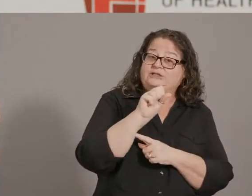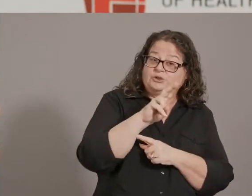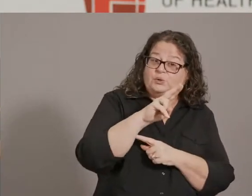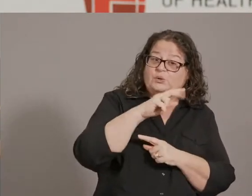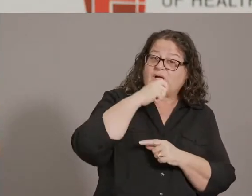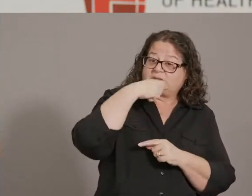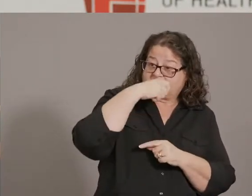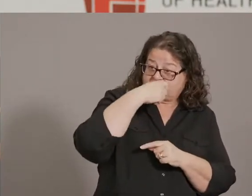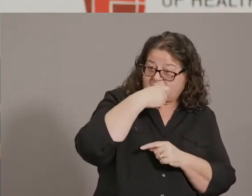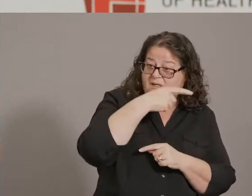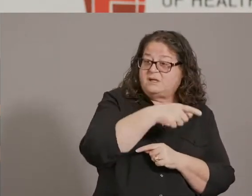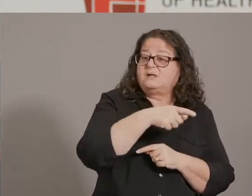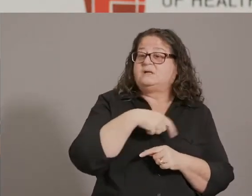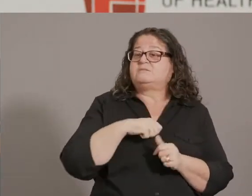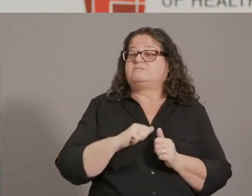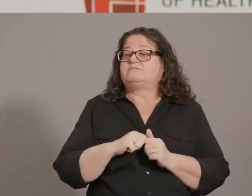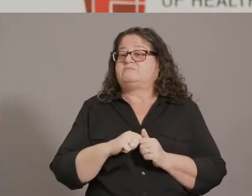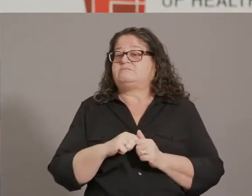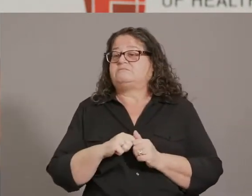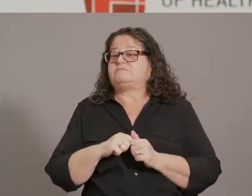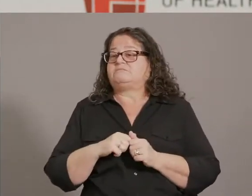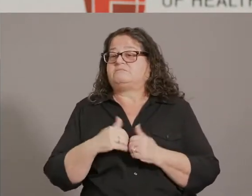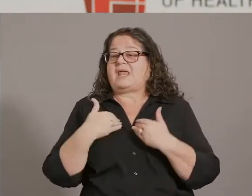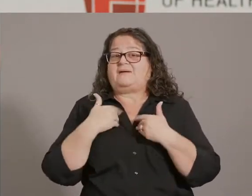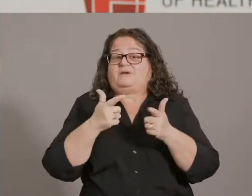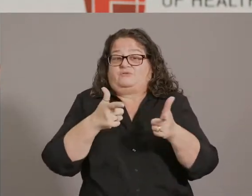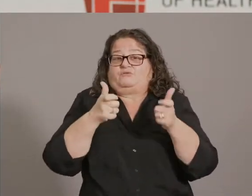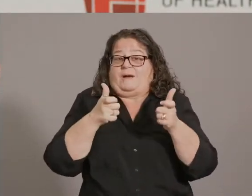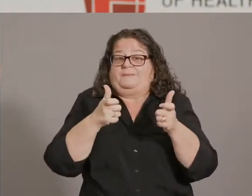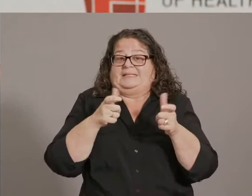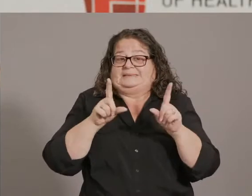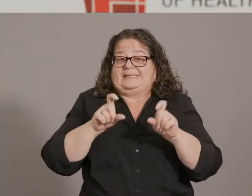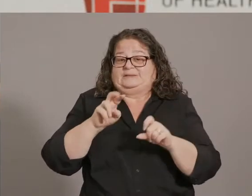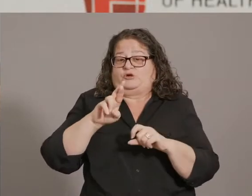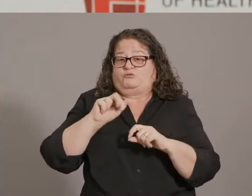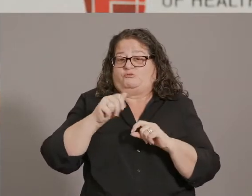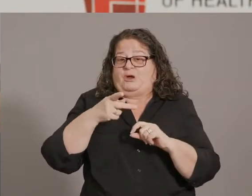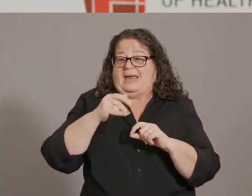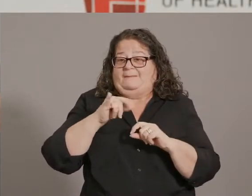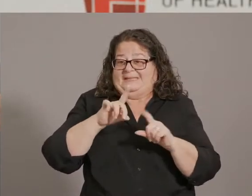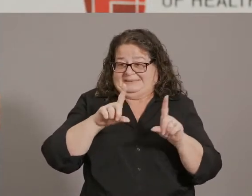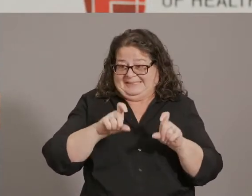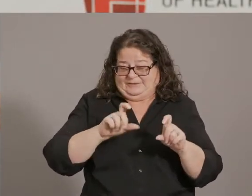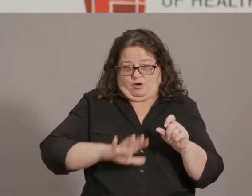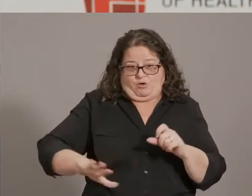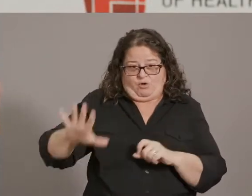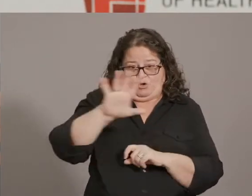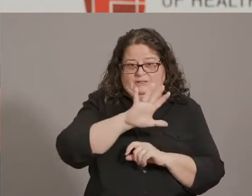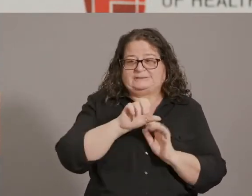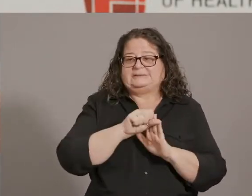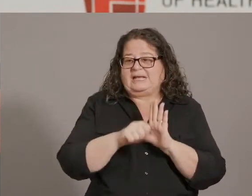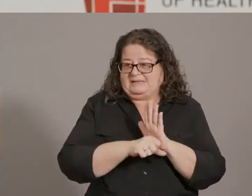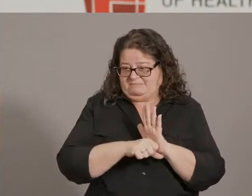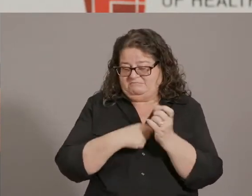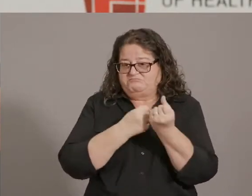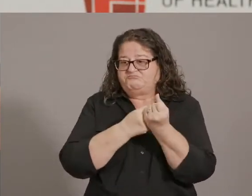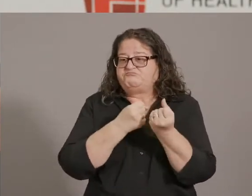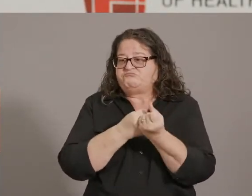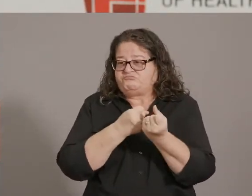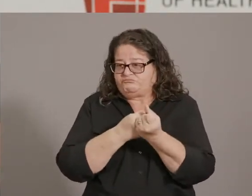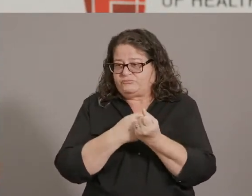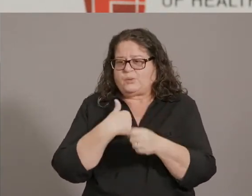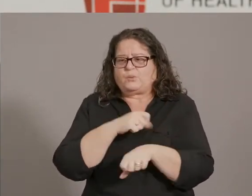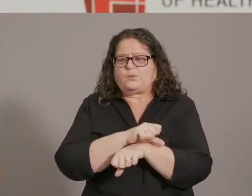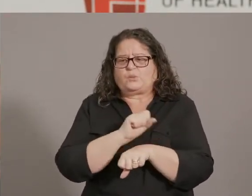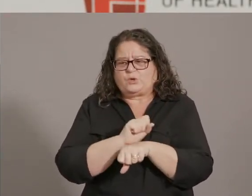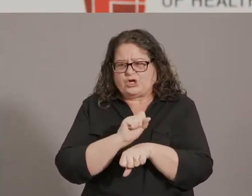care facilities with rapid testing, sequencing on a statewide basis, and then working with the counties on their special